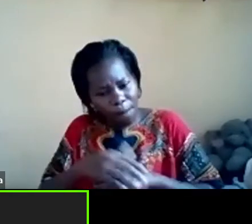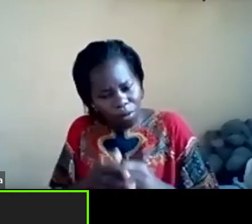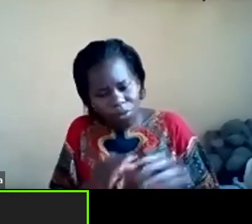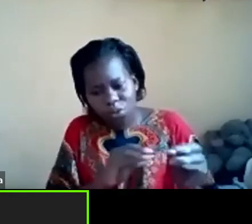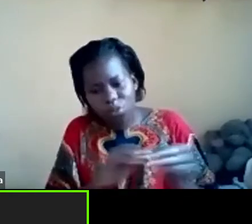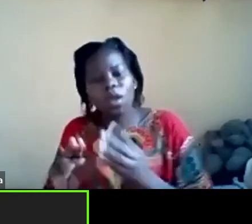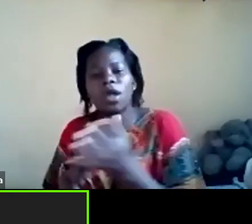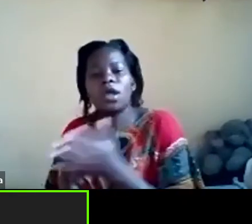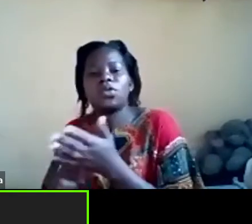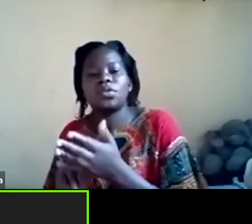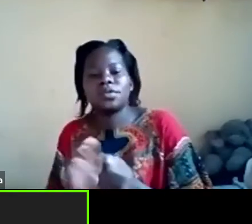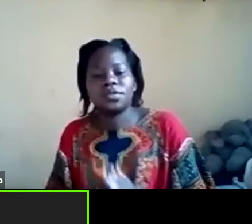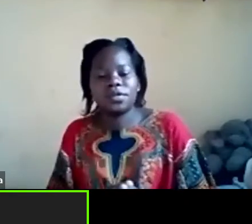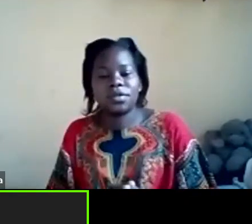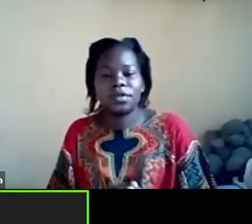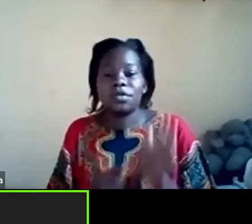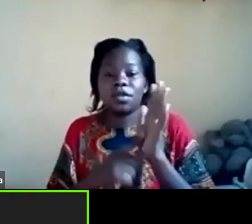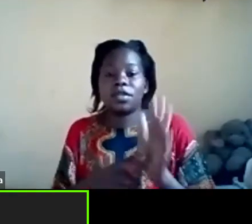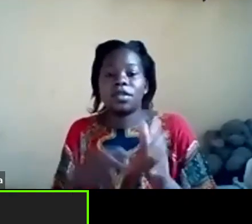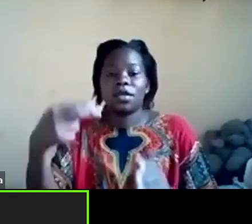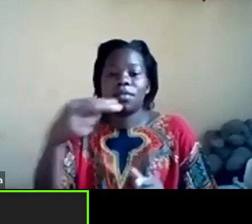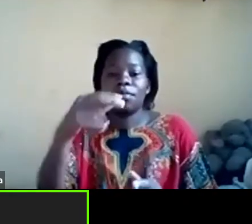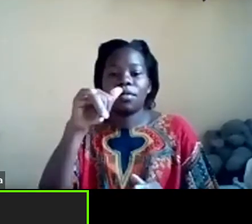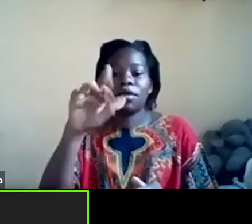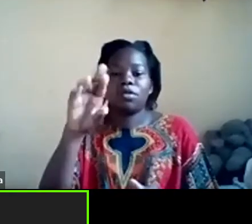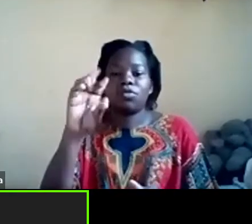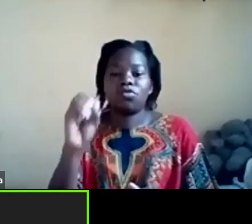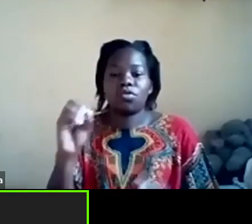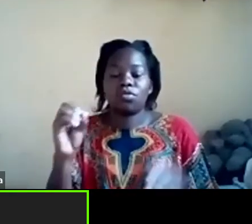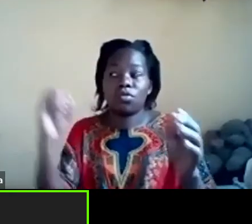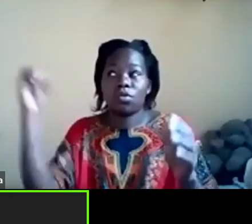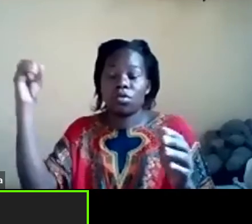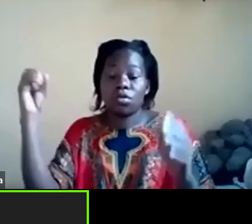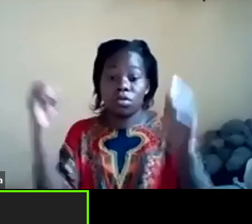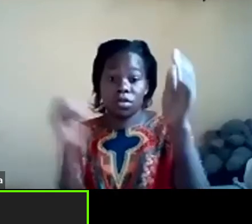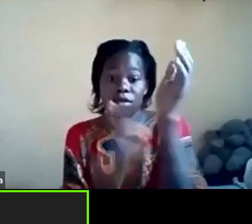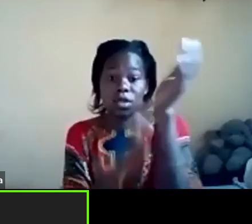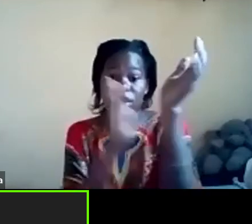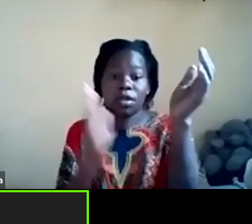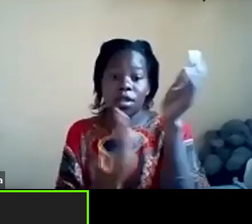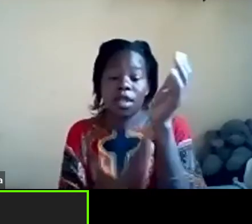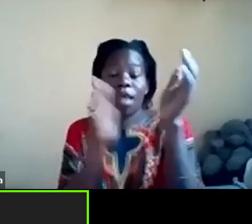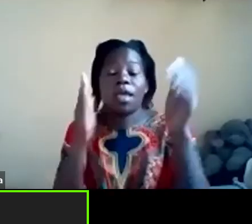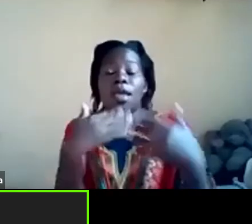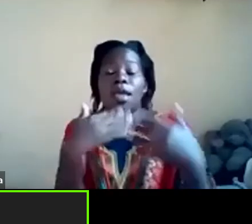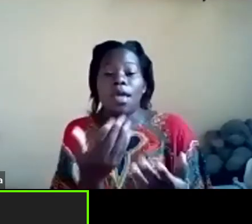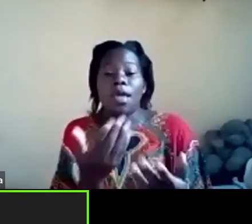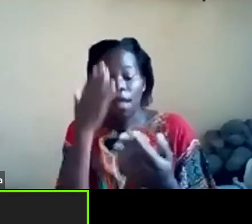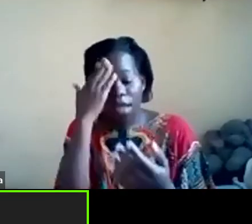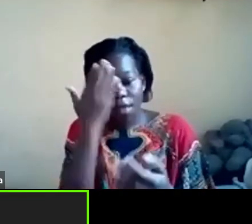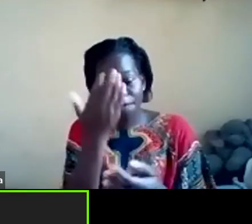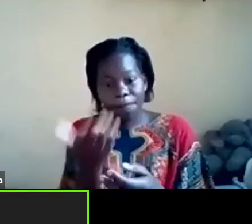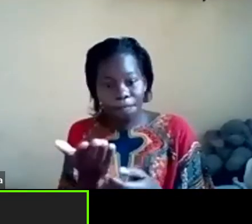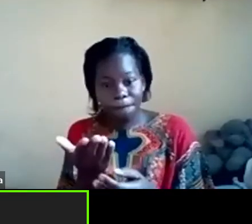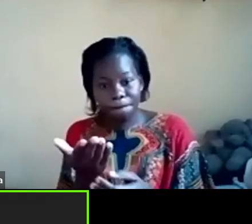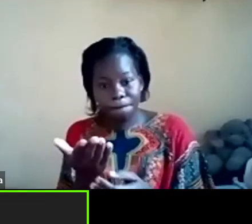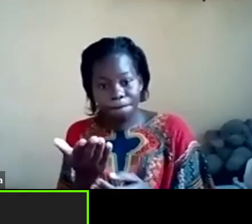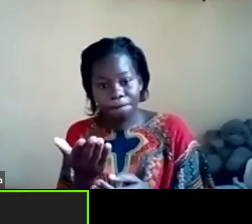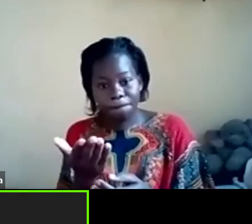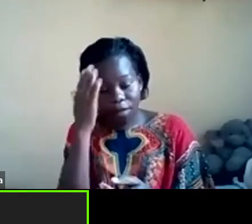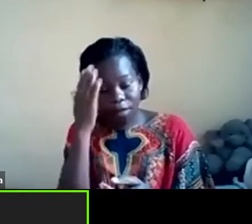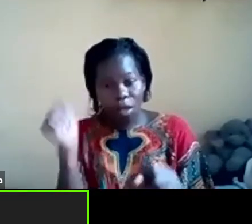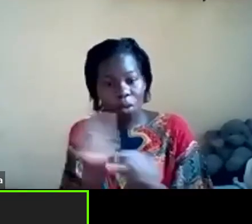the hydro power energy. I think there's still a lot of work that needs